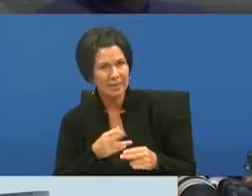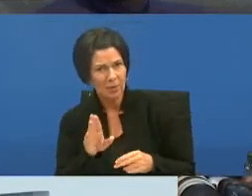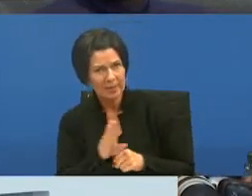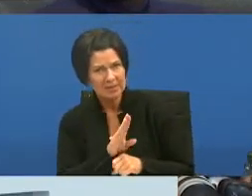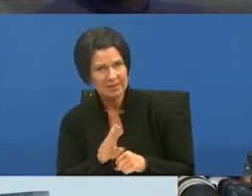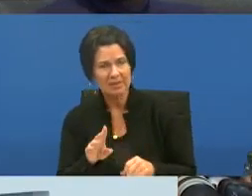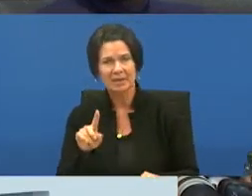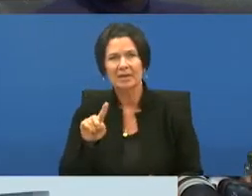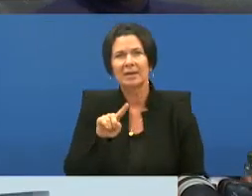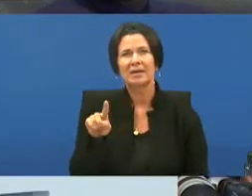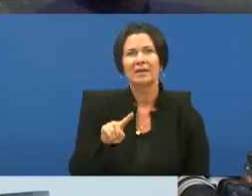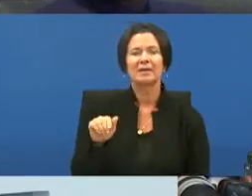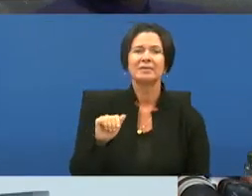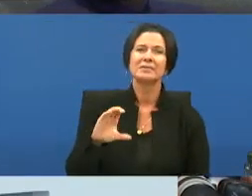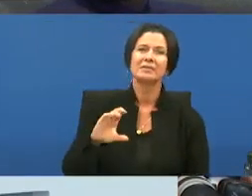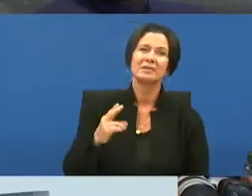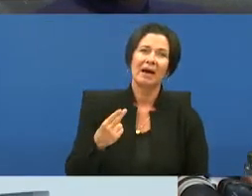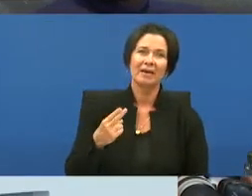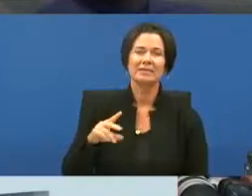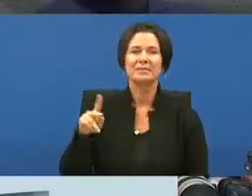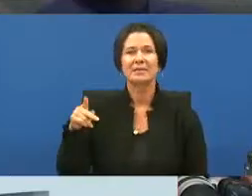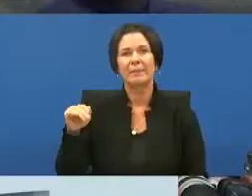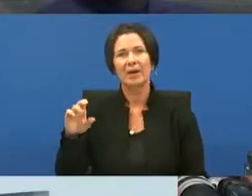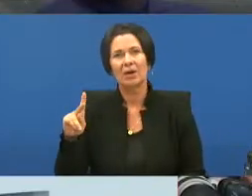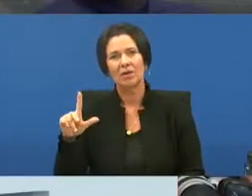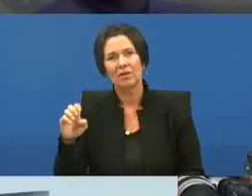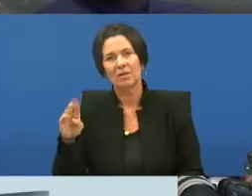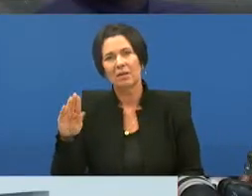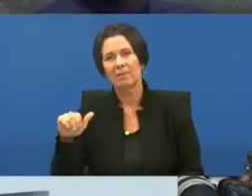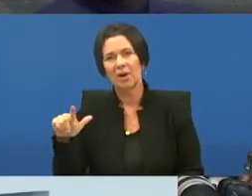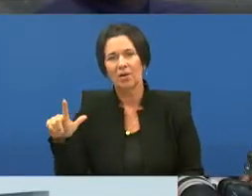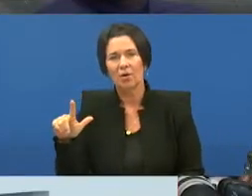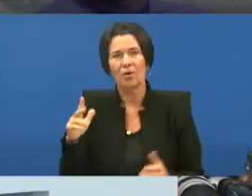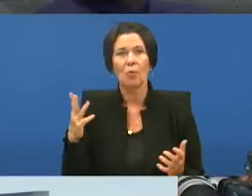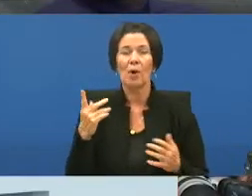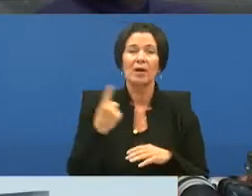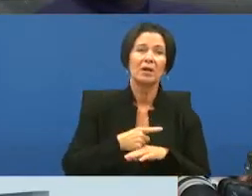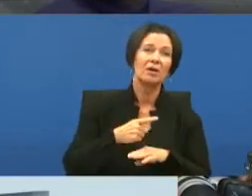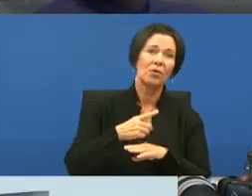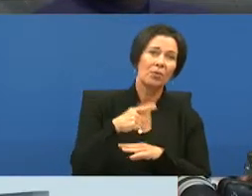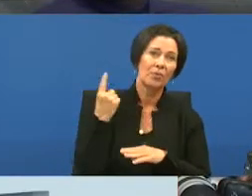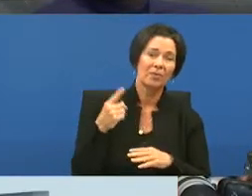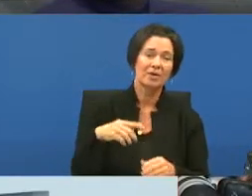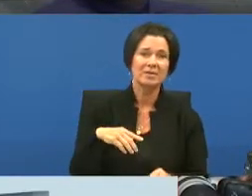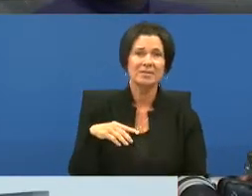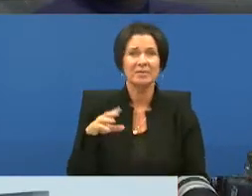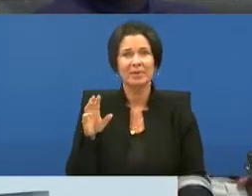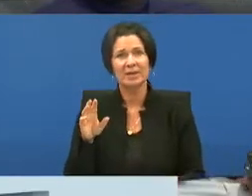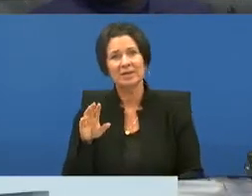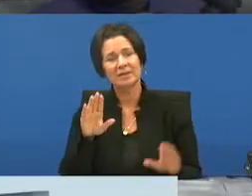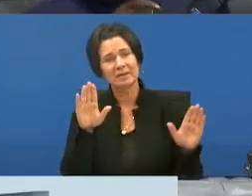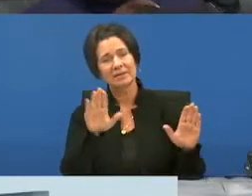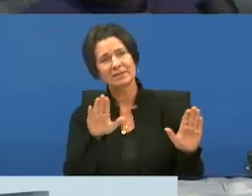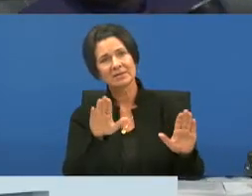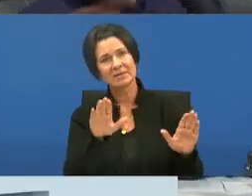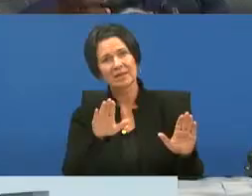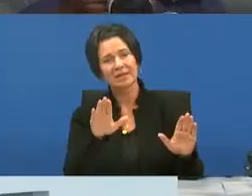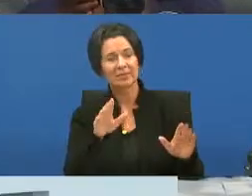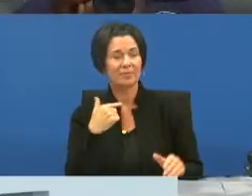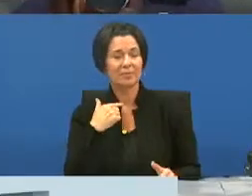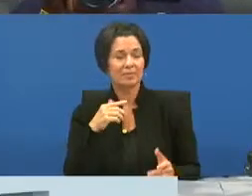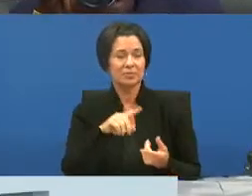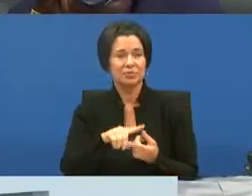Stacks Pickleball. And what days and hours are you open? Yeah, so we're open Sunday, every single day of the